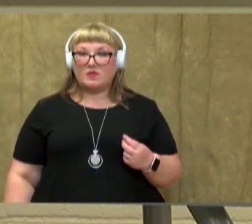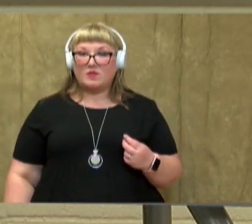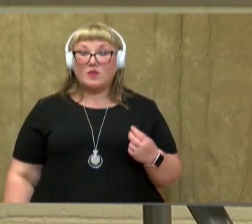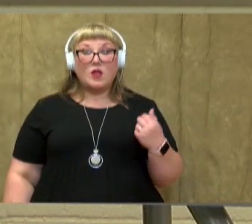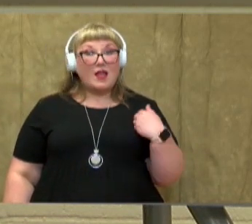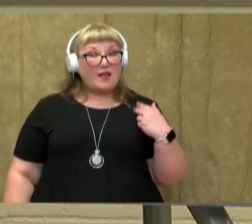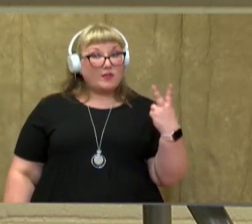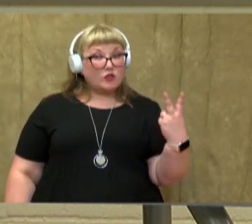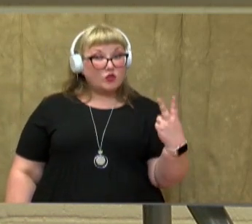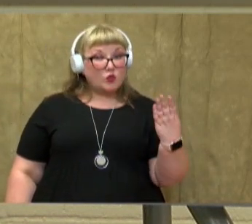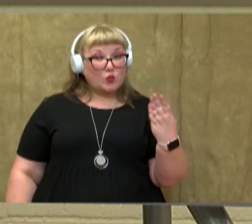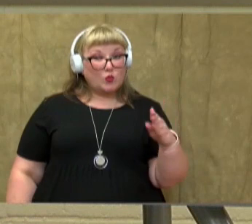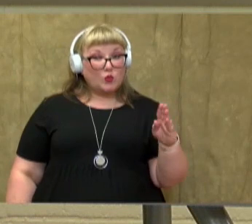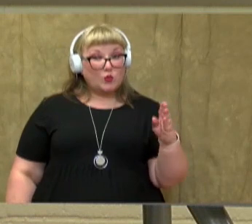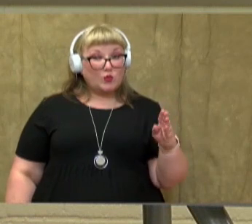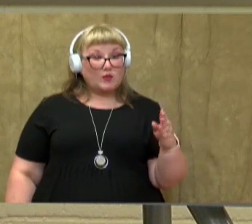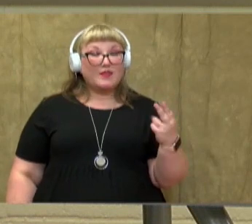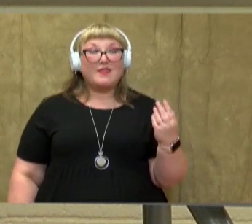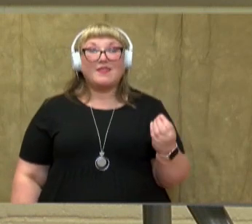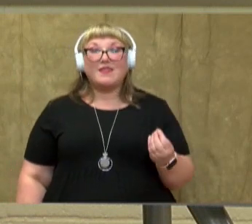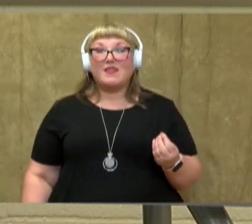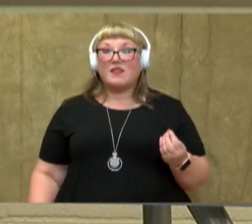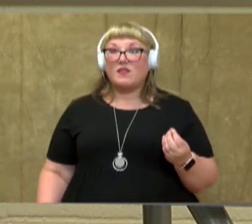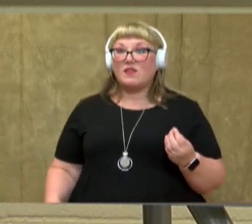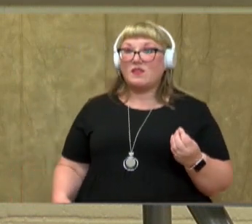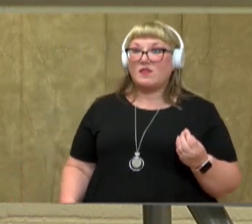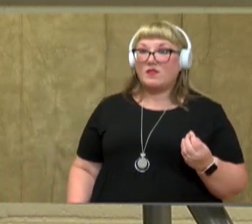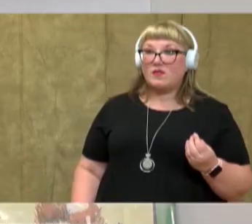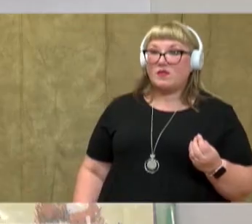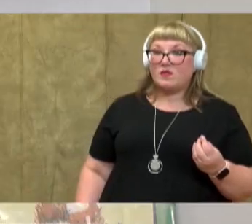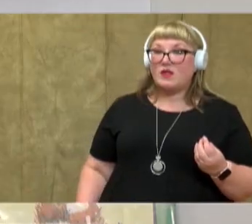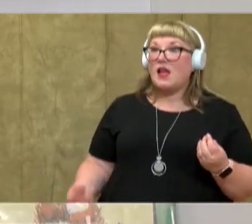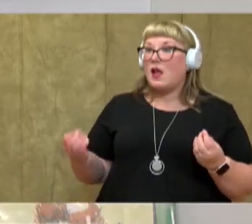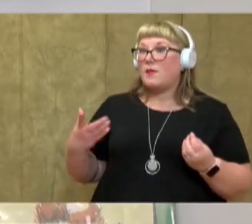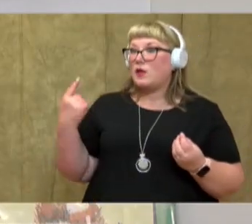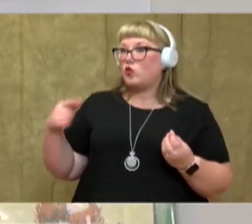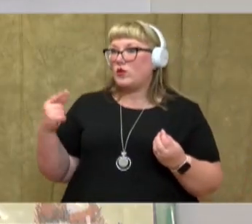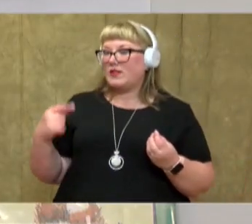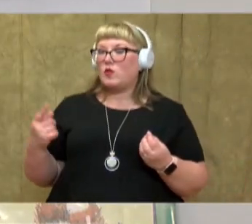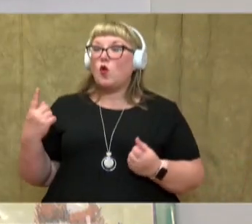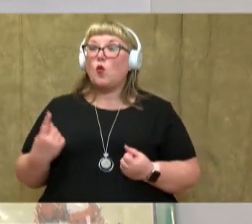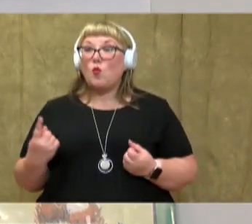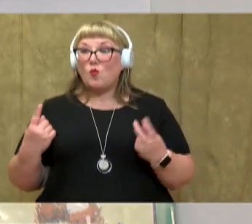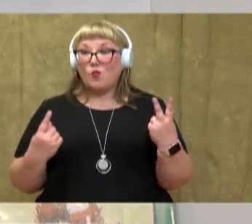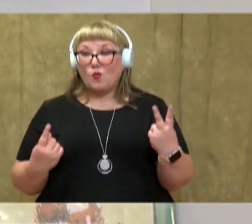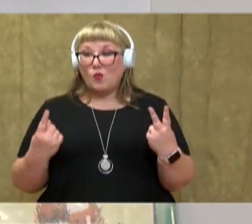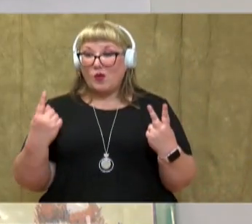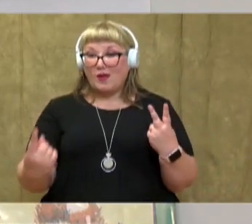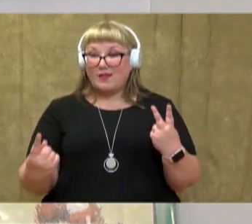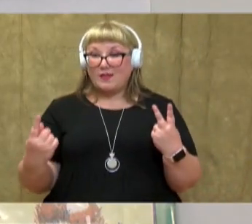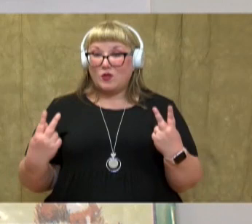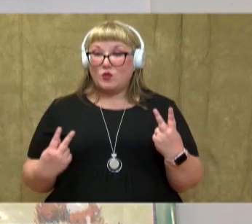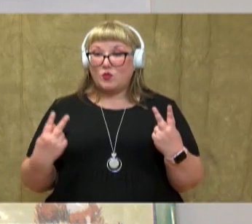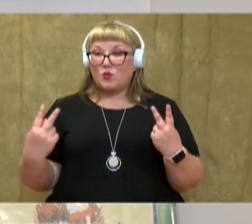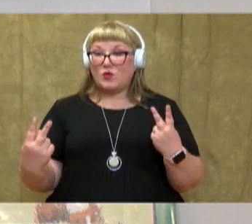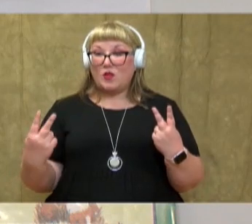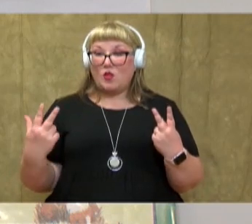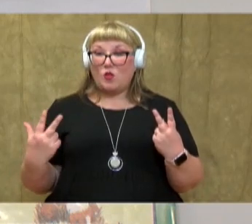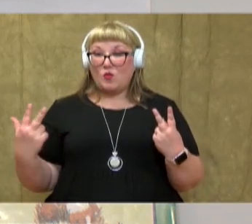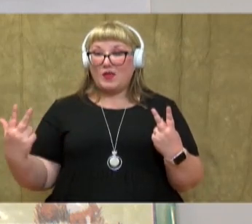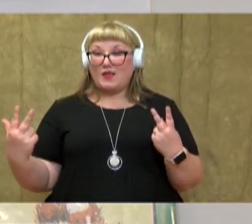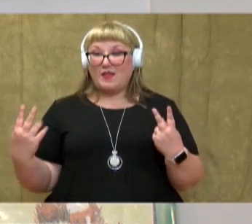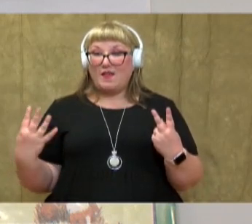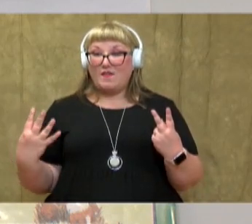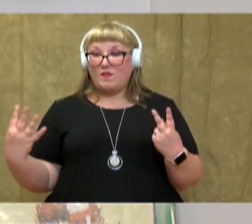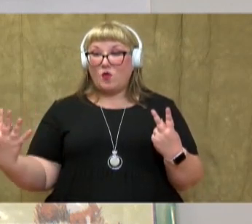So we have 2 blue. Let's count how many we think we might have in our green basket. One, two,